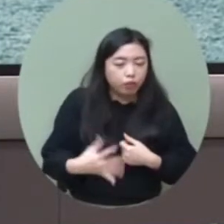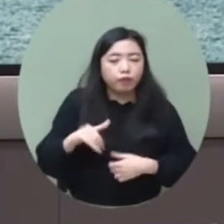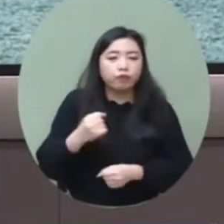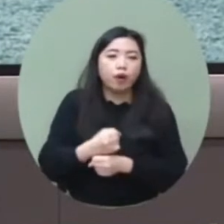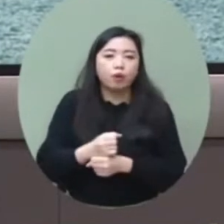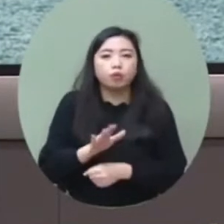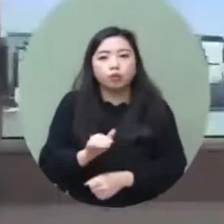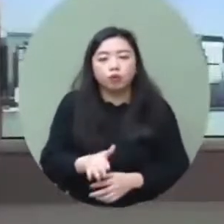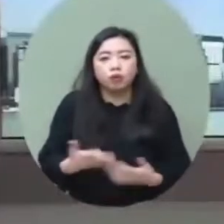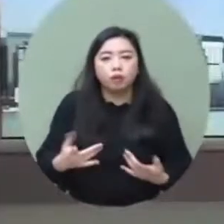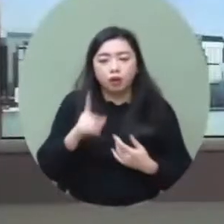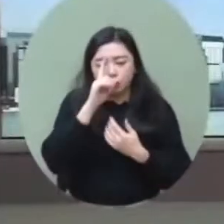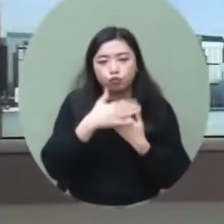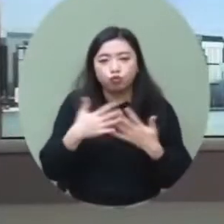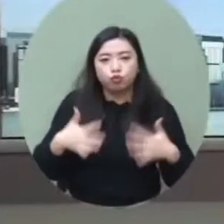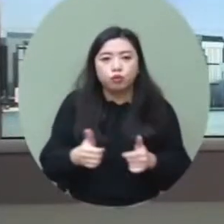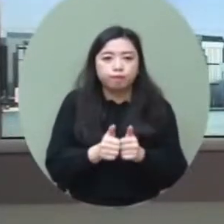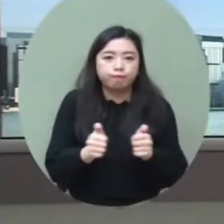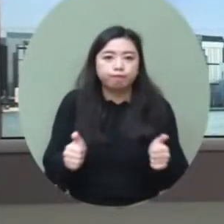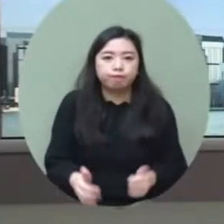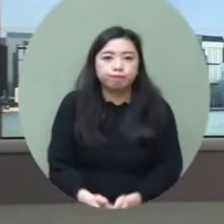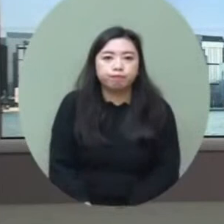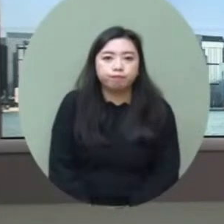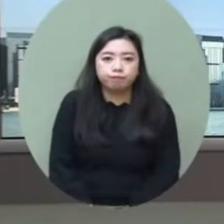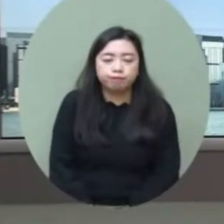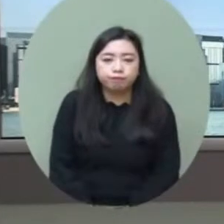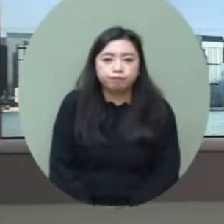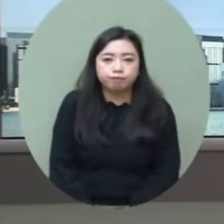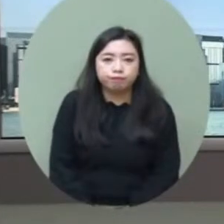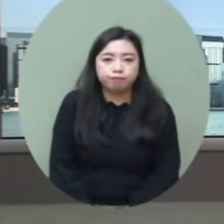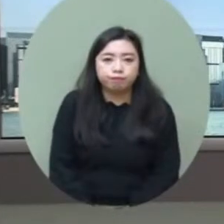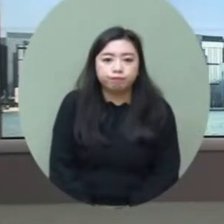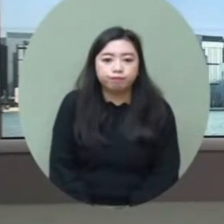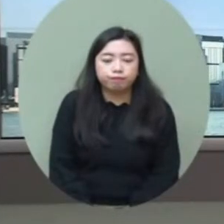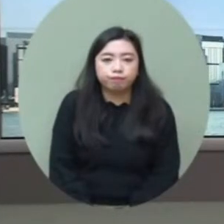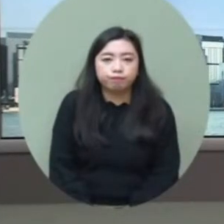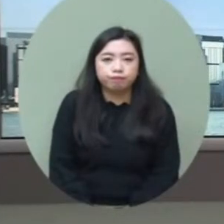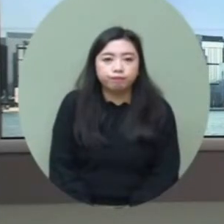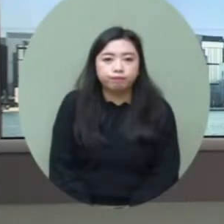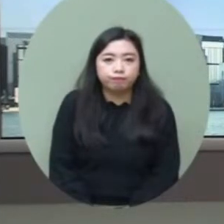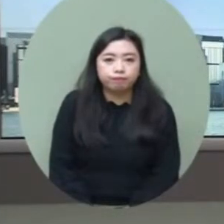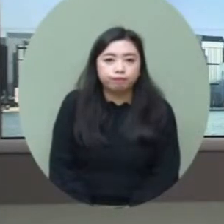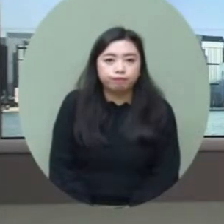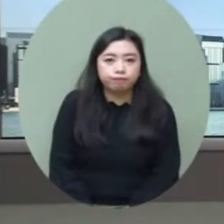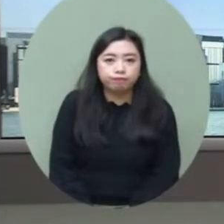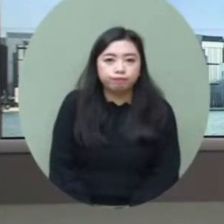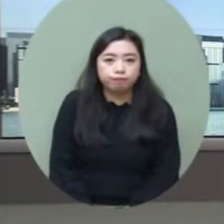and all workers should undergo a rapid test. Thank you. This is the end of the media briefing.